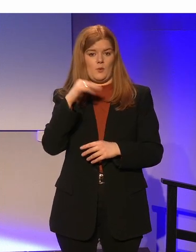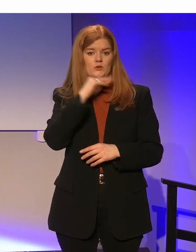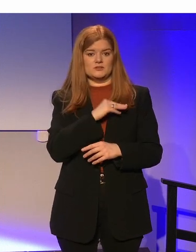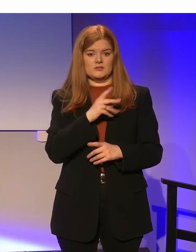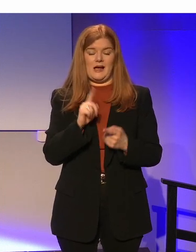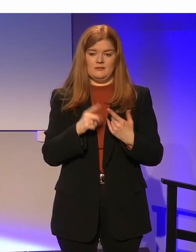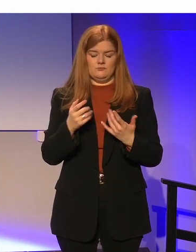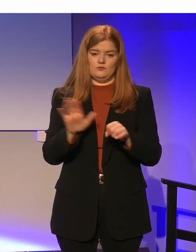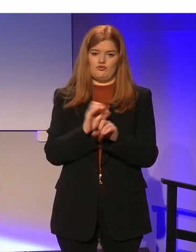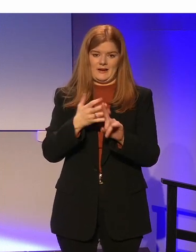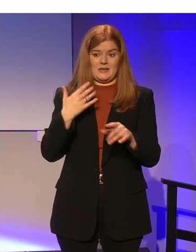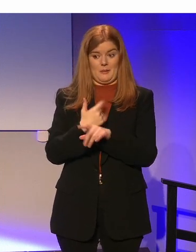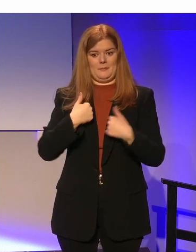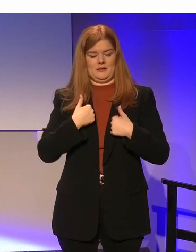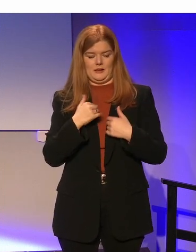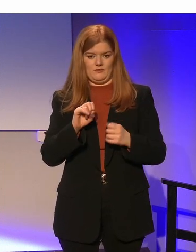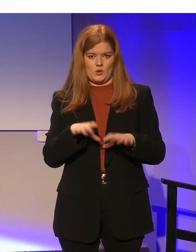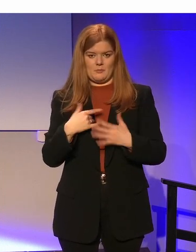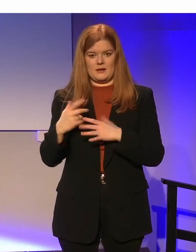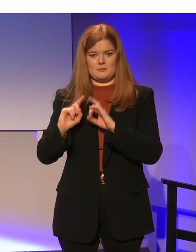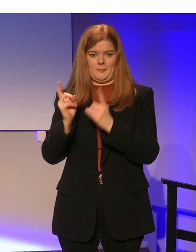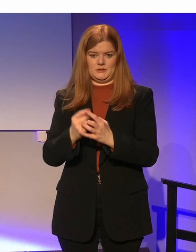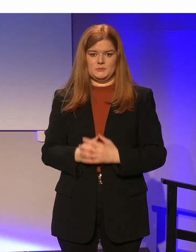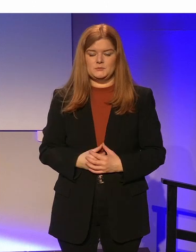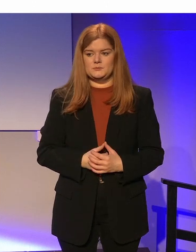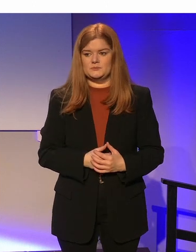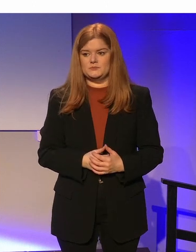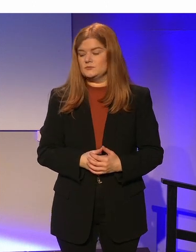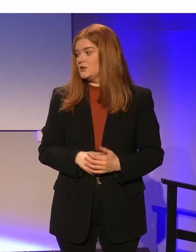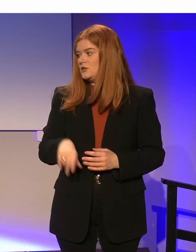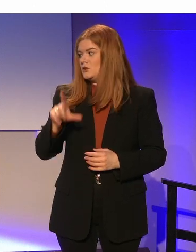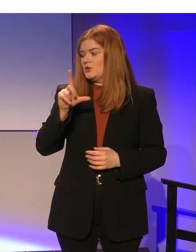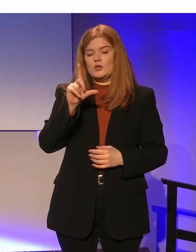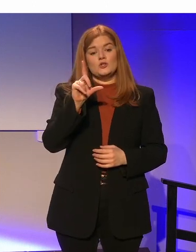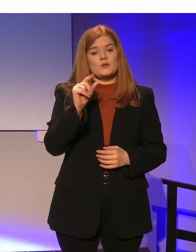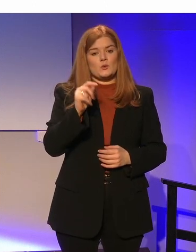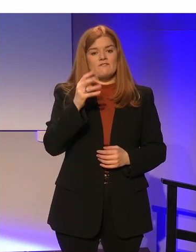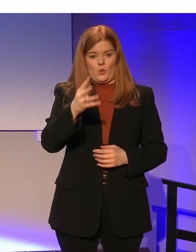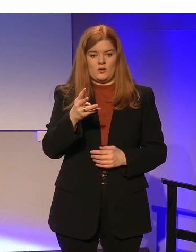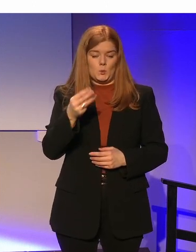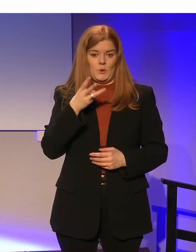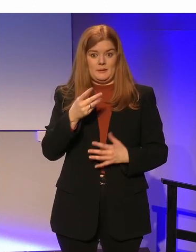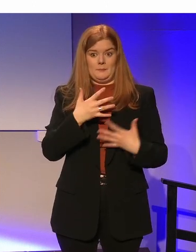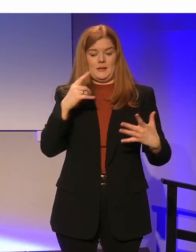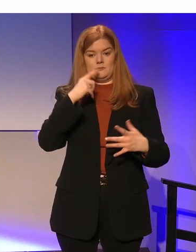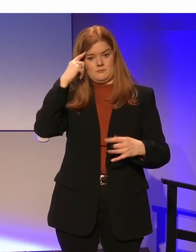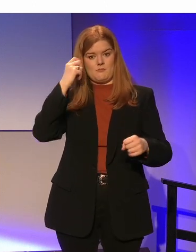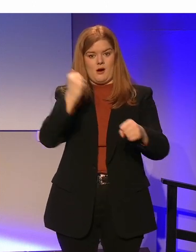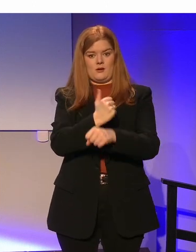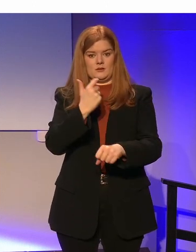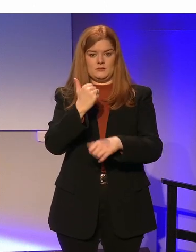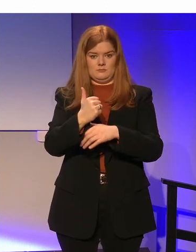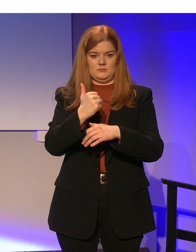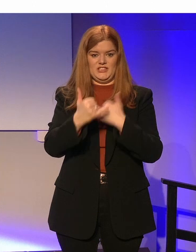important and recognised by me and indeed by the department. 2024 will be a significant milestone in